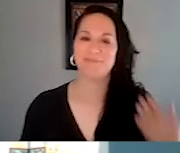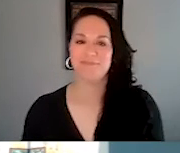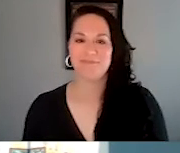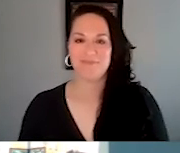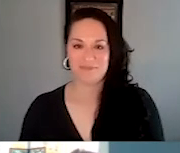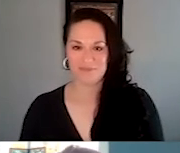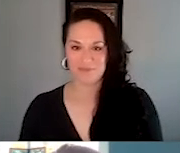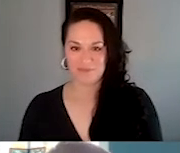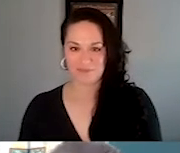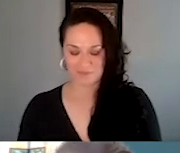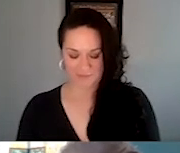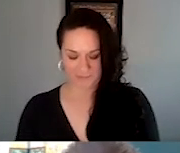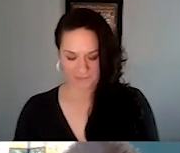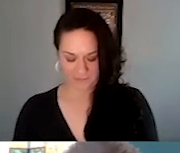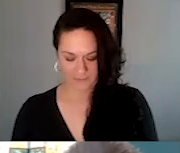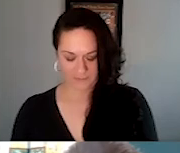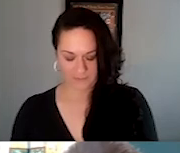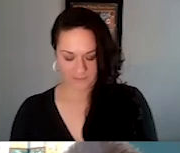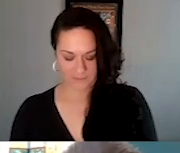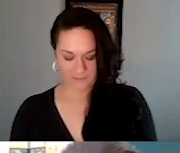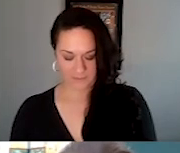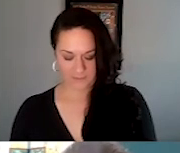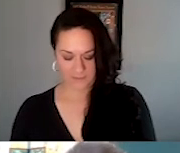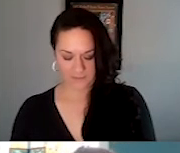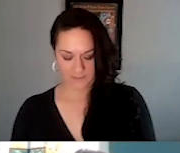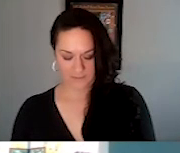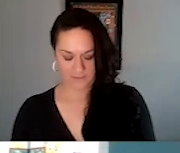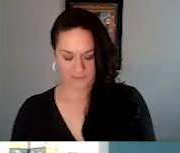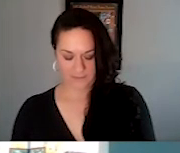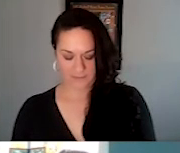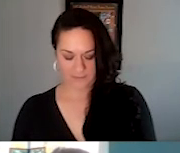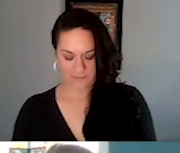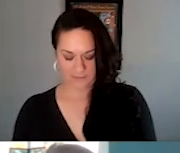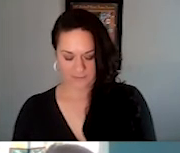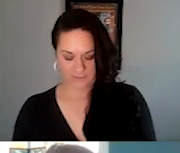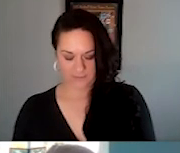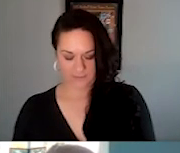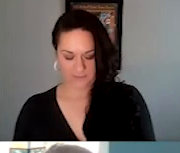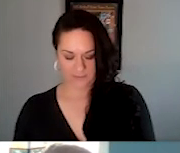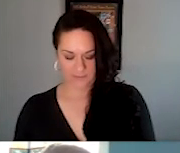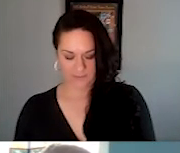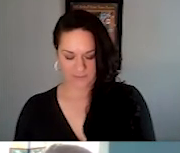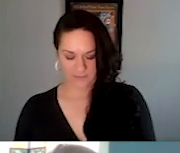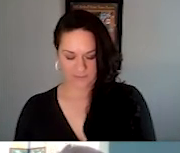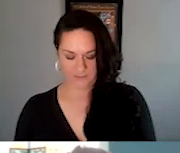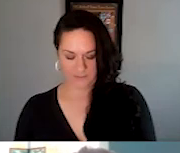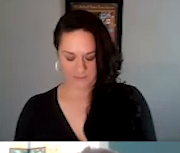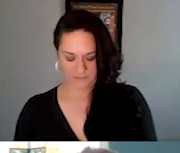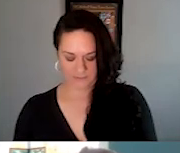magic cookies. Now here again, we get into the same issue that we have with edibles for THC. Would a child understand